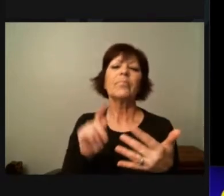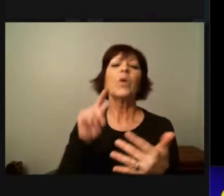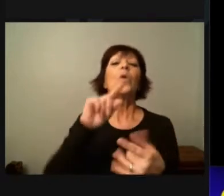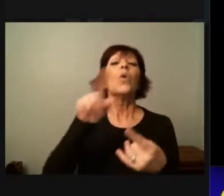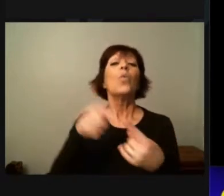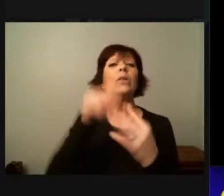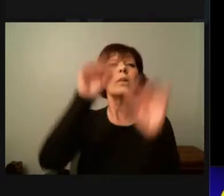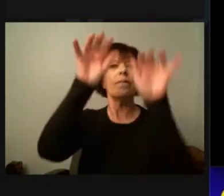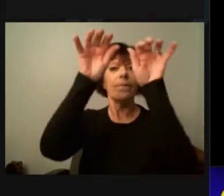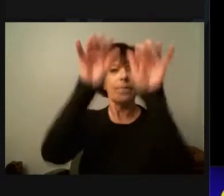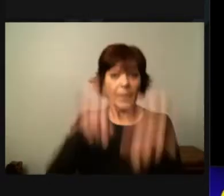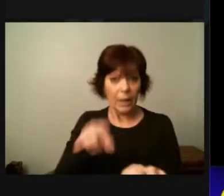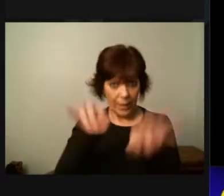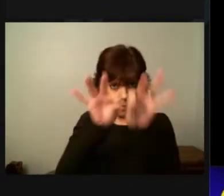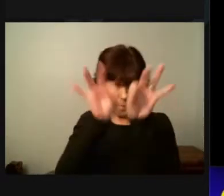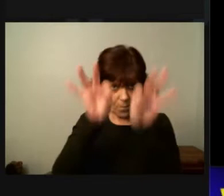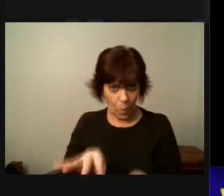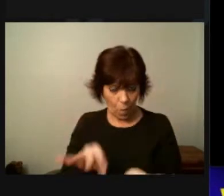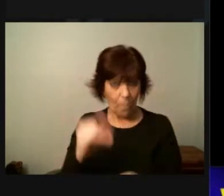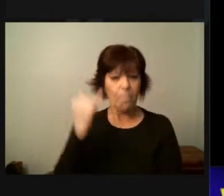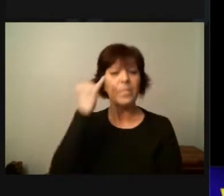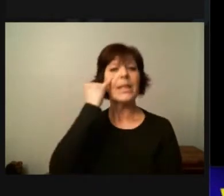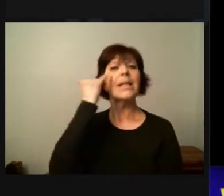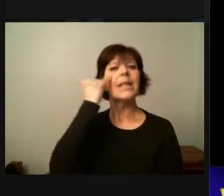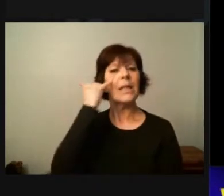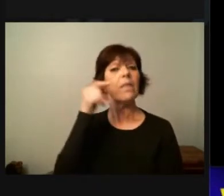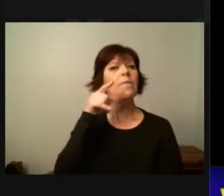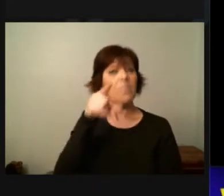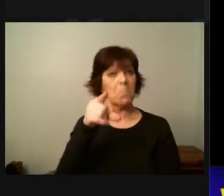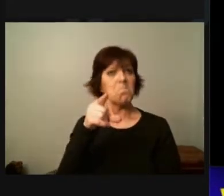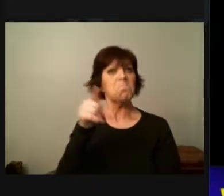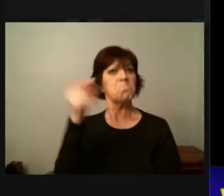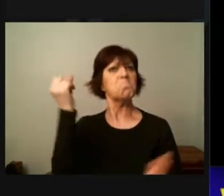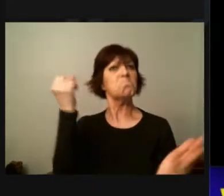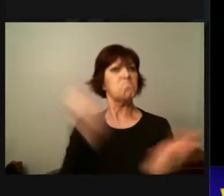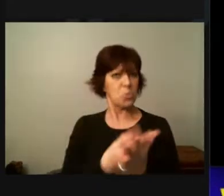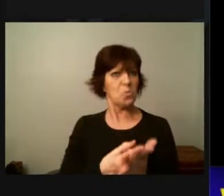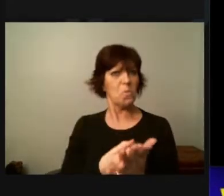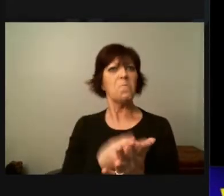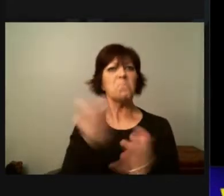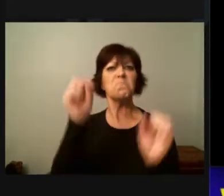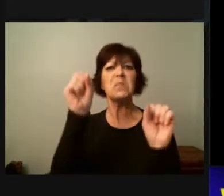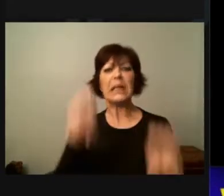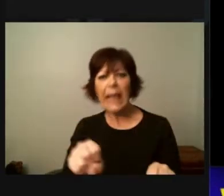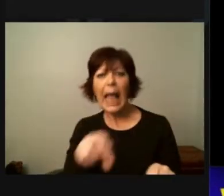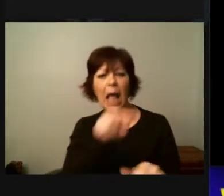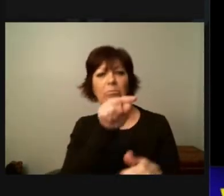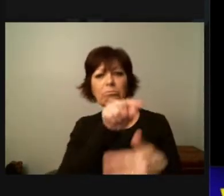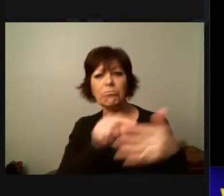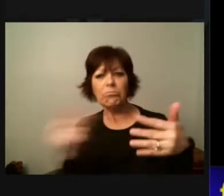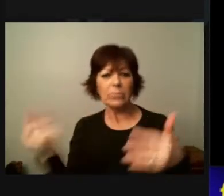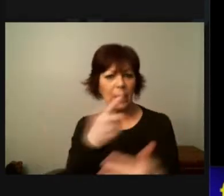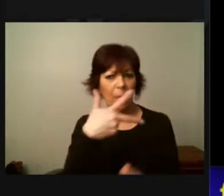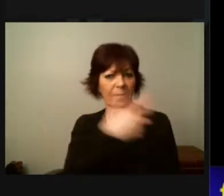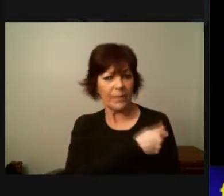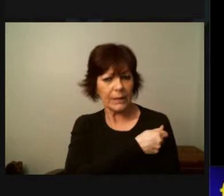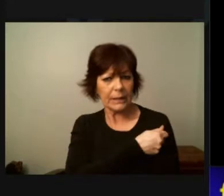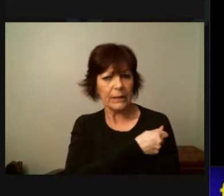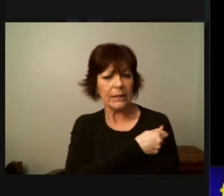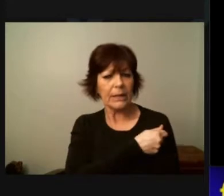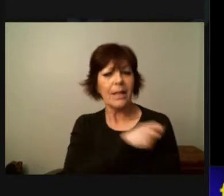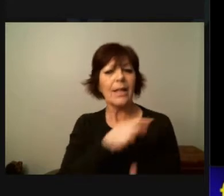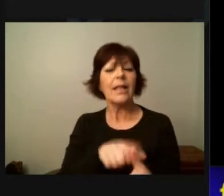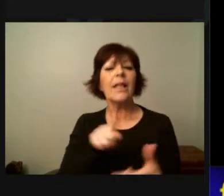you fill that form out, if you meet the criteria to come to get the COVID vaccine, you will get